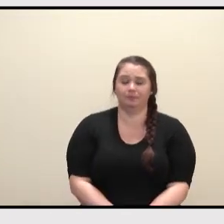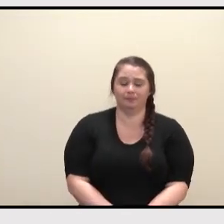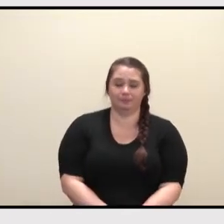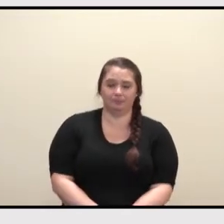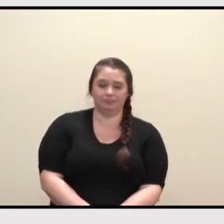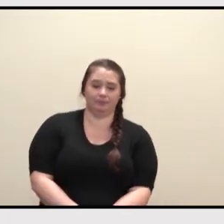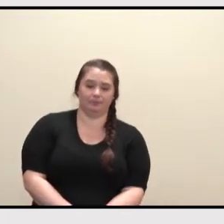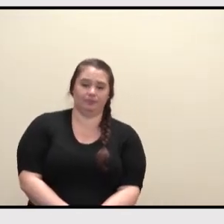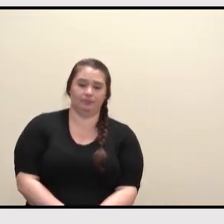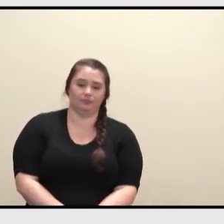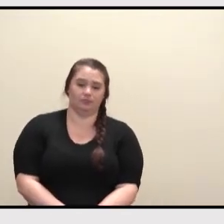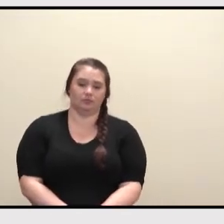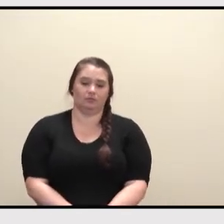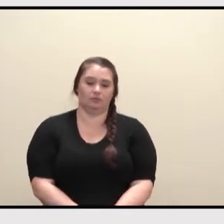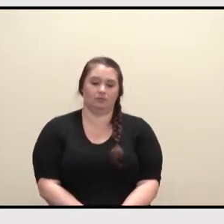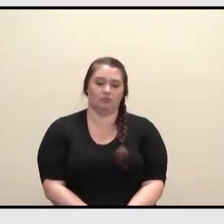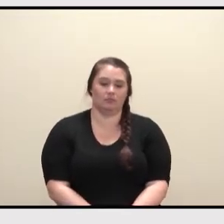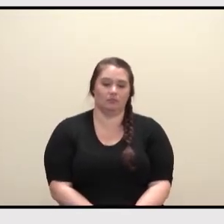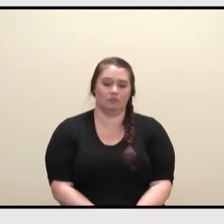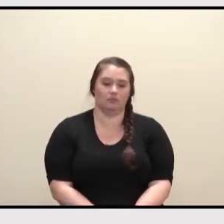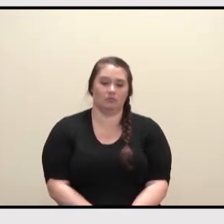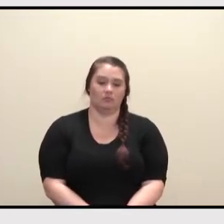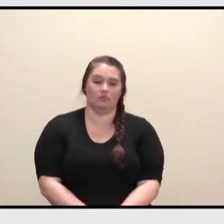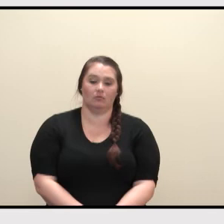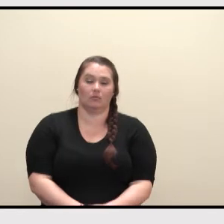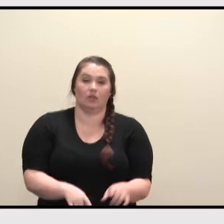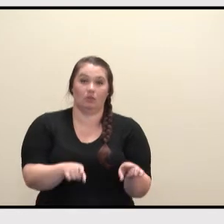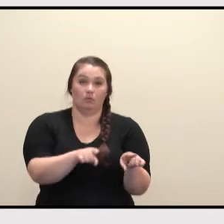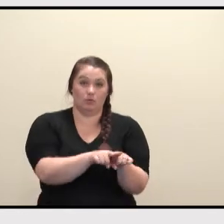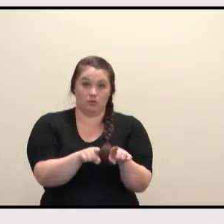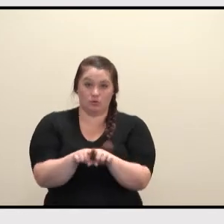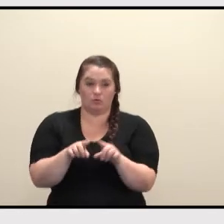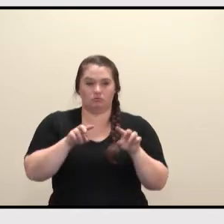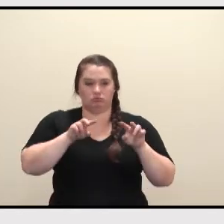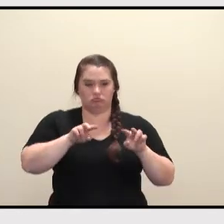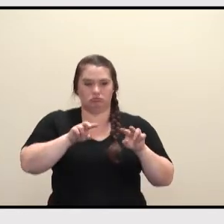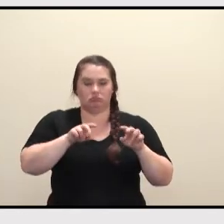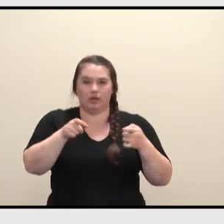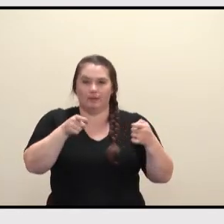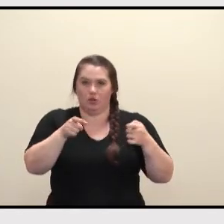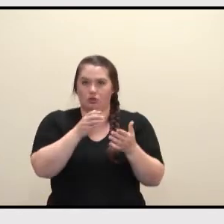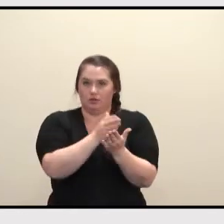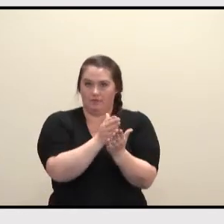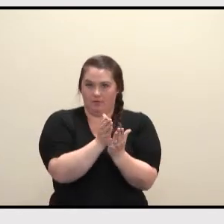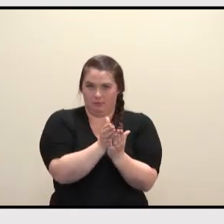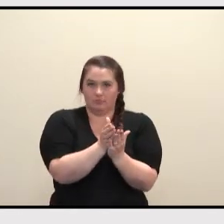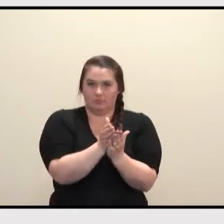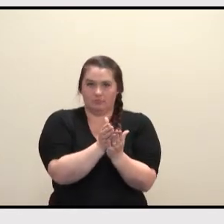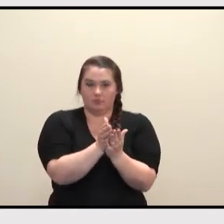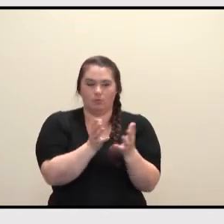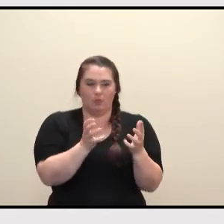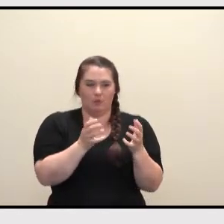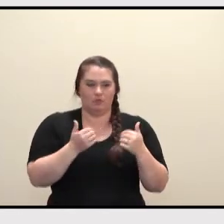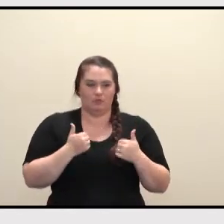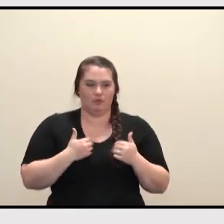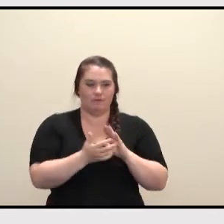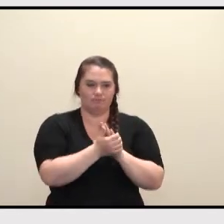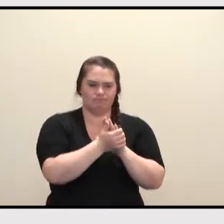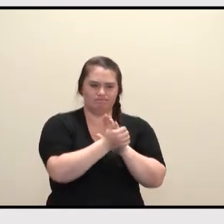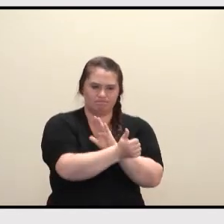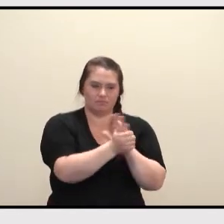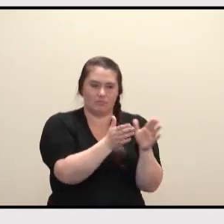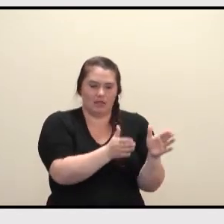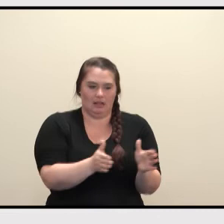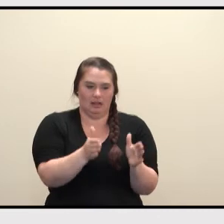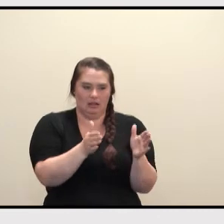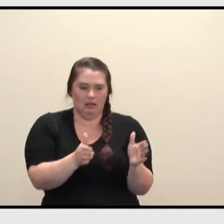We also want to make sure that we are, managing our funds and that we have a strategy for any employee that is paid above the